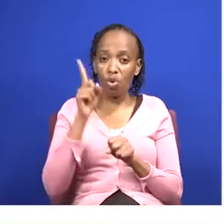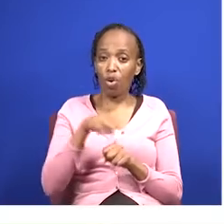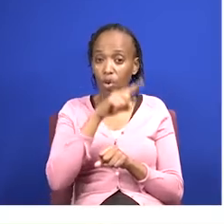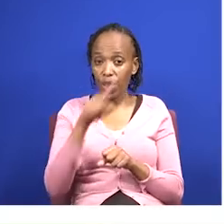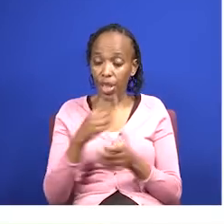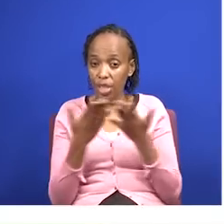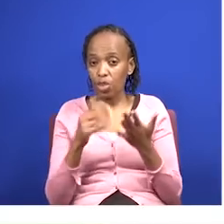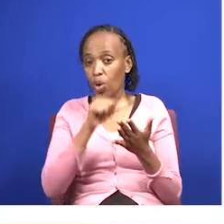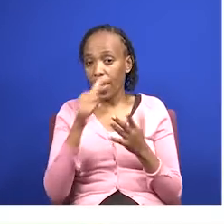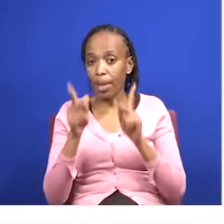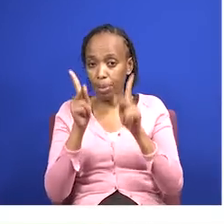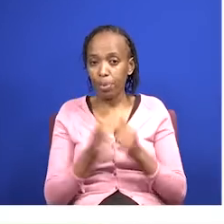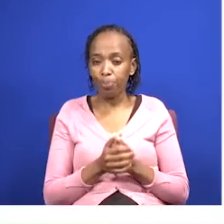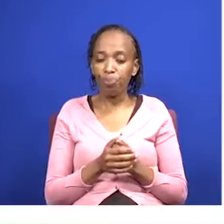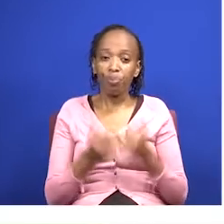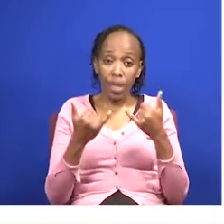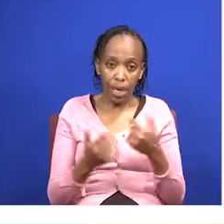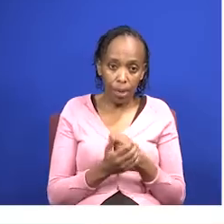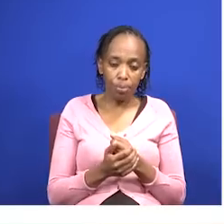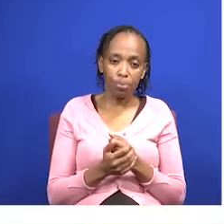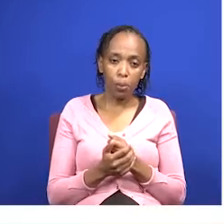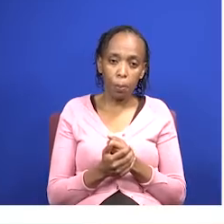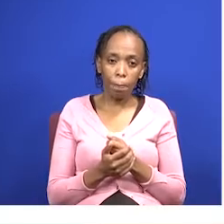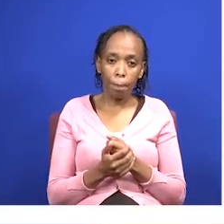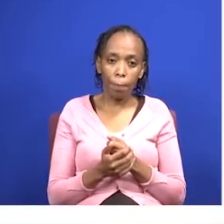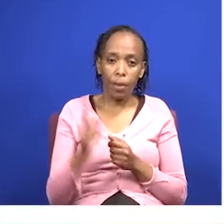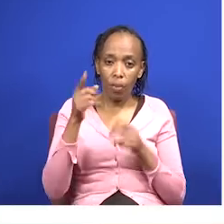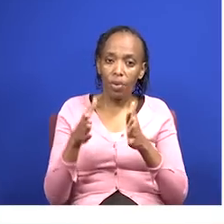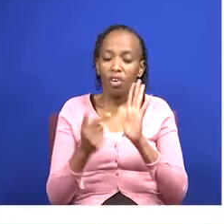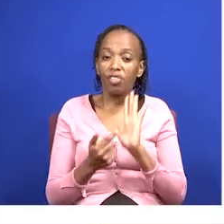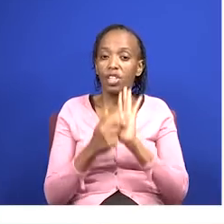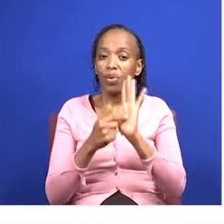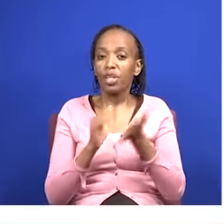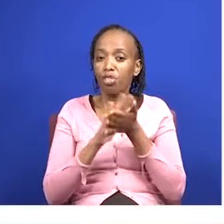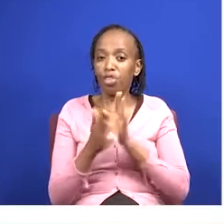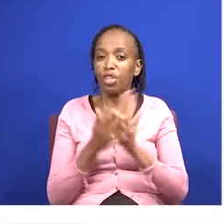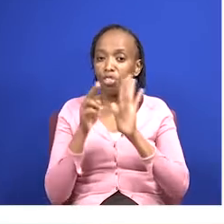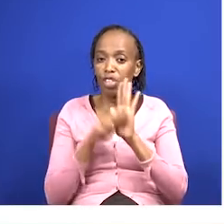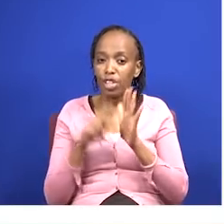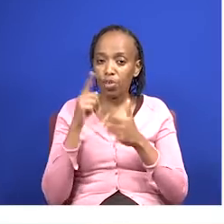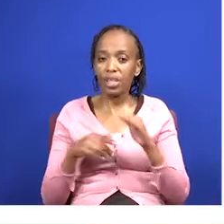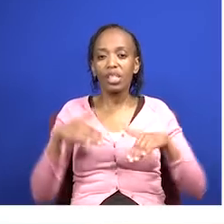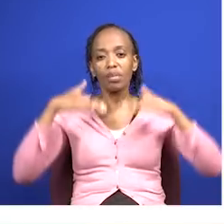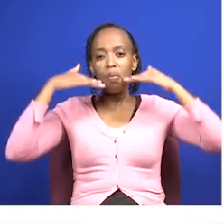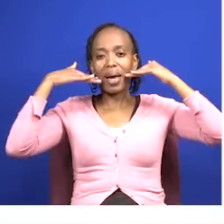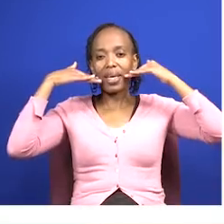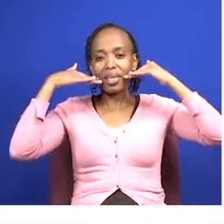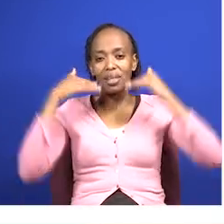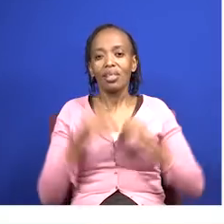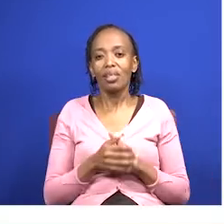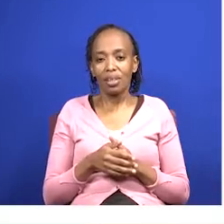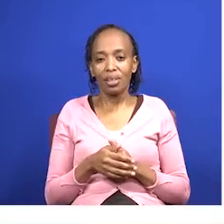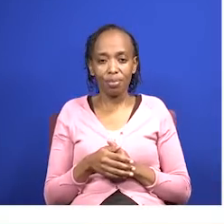do wrong things to other people? Now, one way of showing forgiveness is